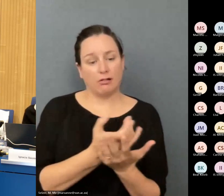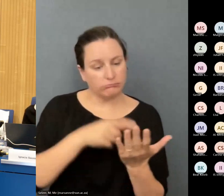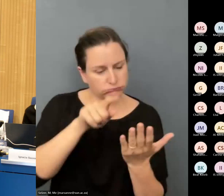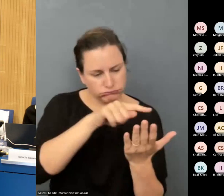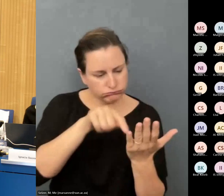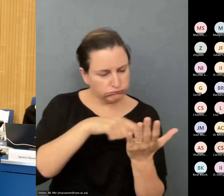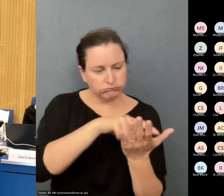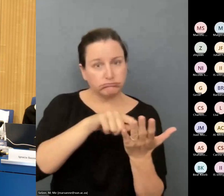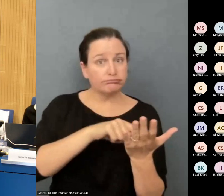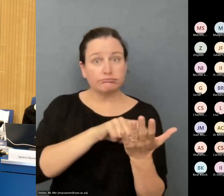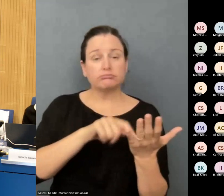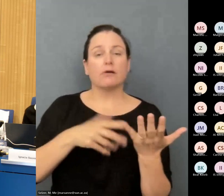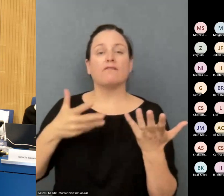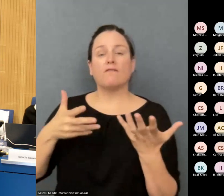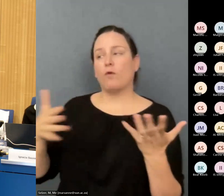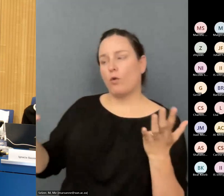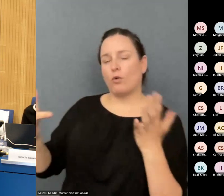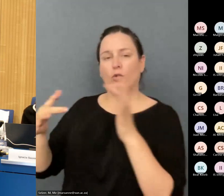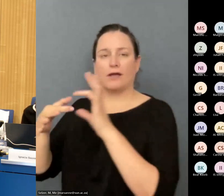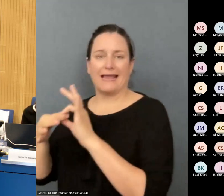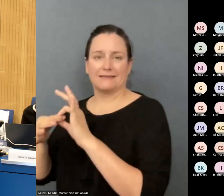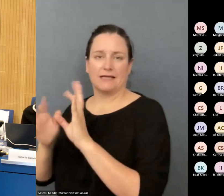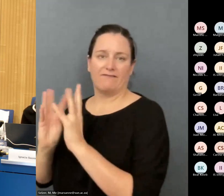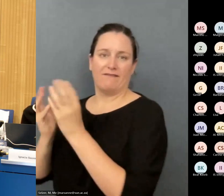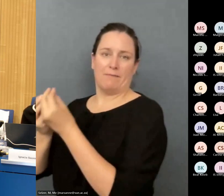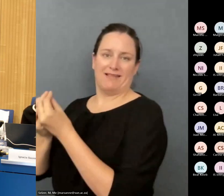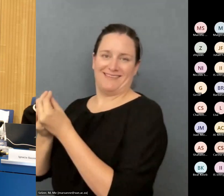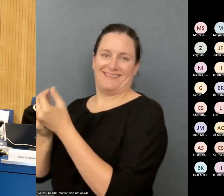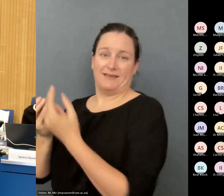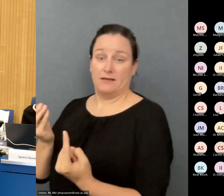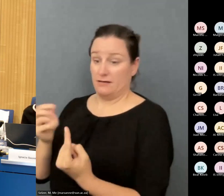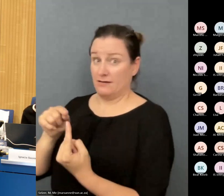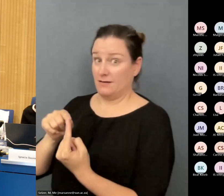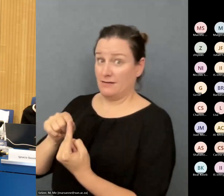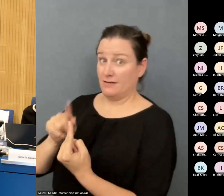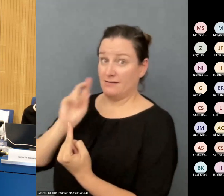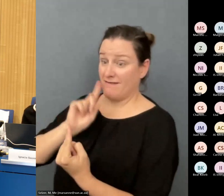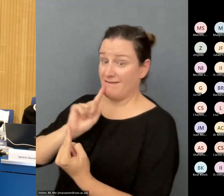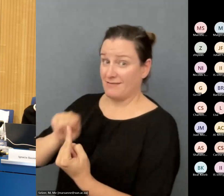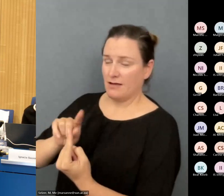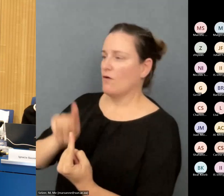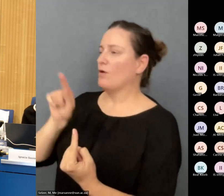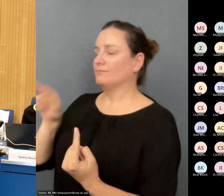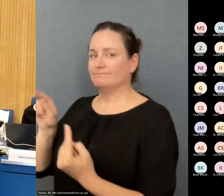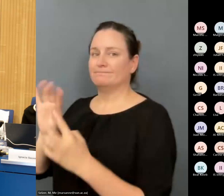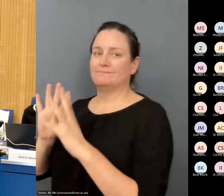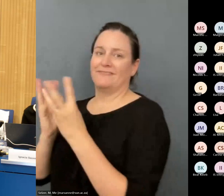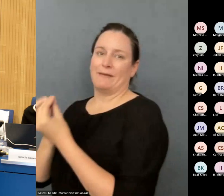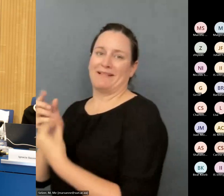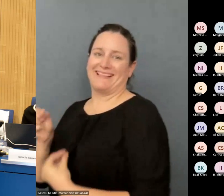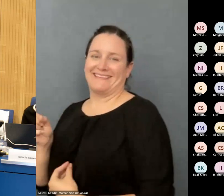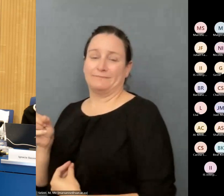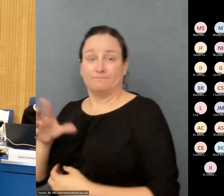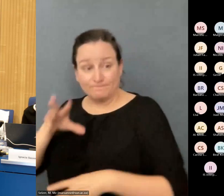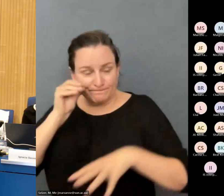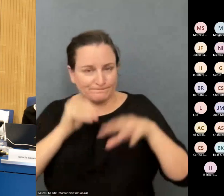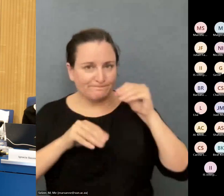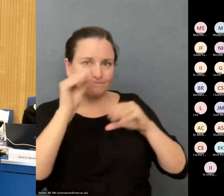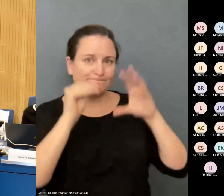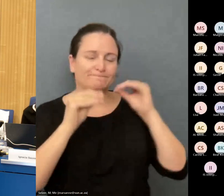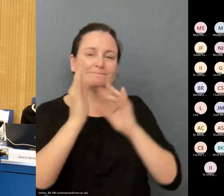parents of the students that have a mobile phone so that they can just study because it is also difficult for them because of their